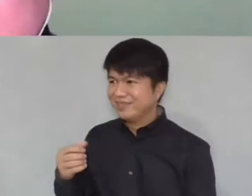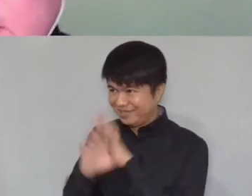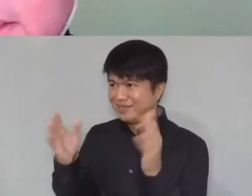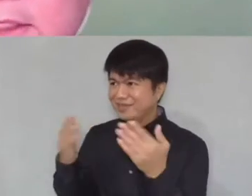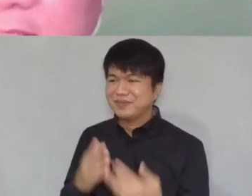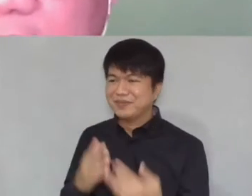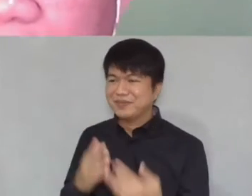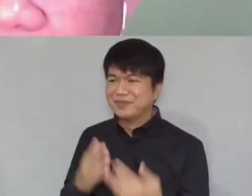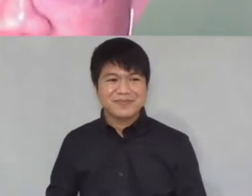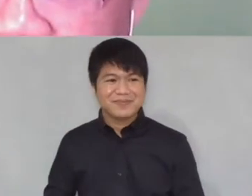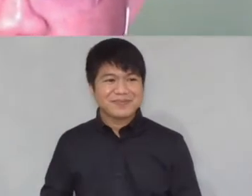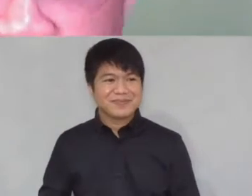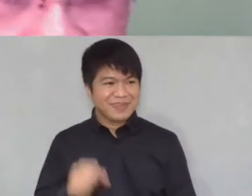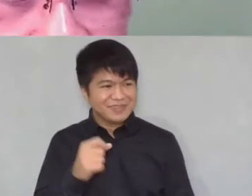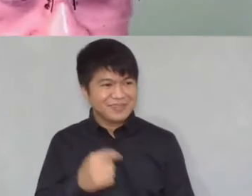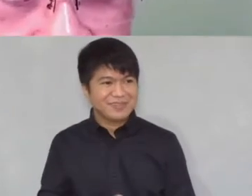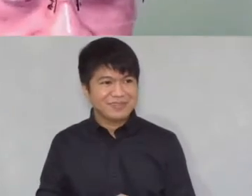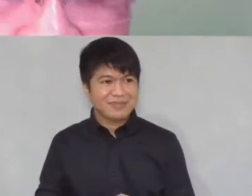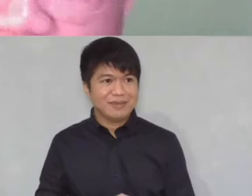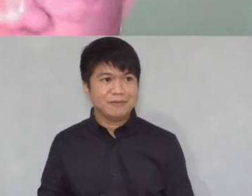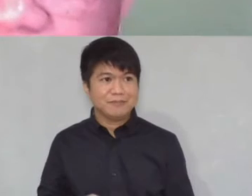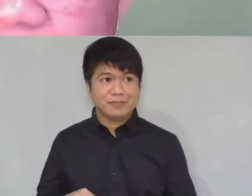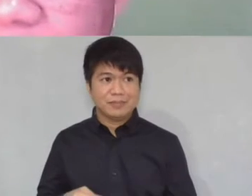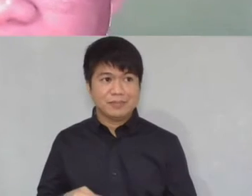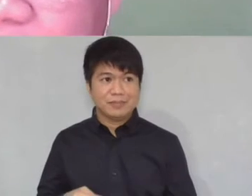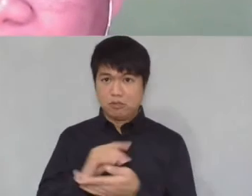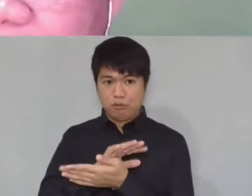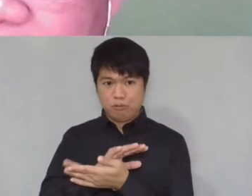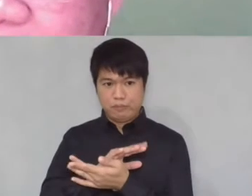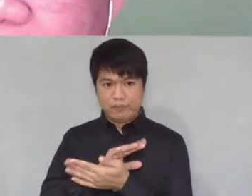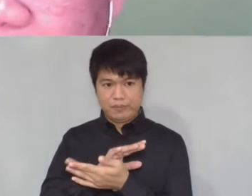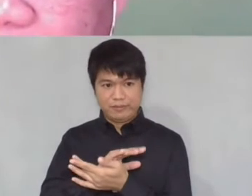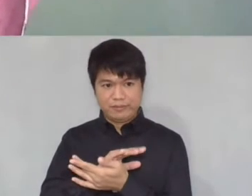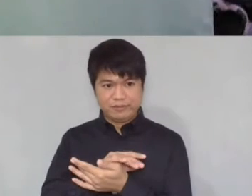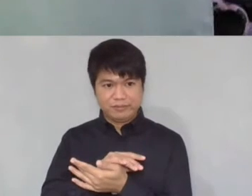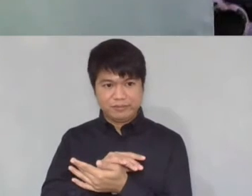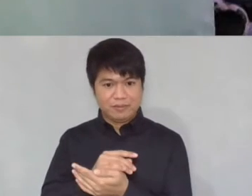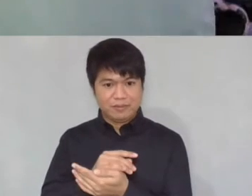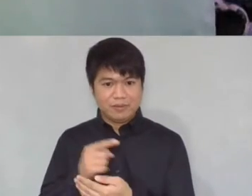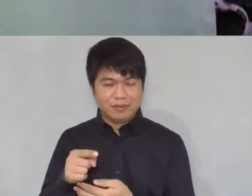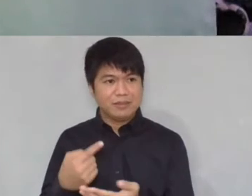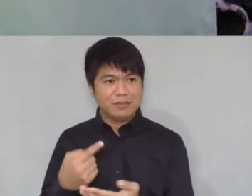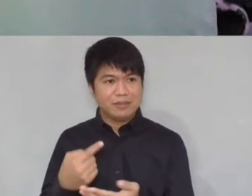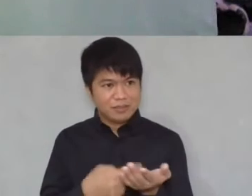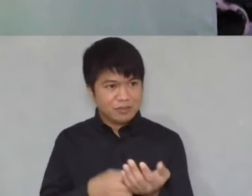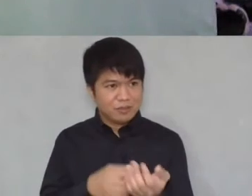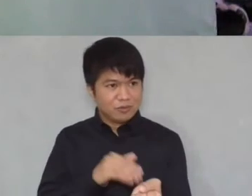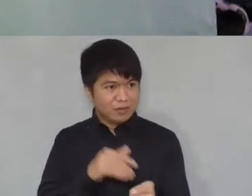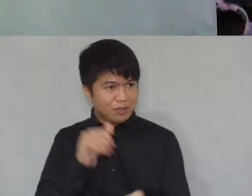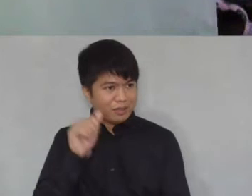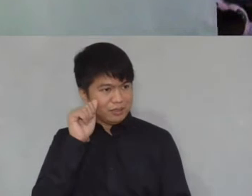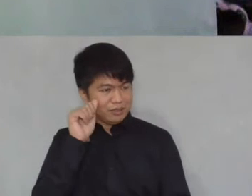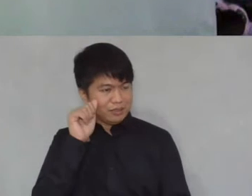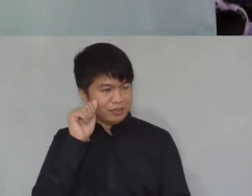you. Yes, I think the BANTAI COVID was detailed already by Dr. Atienza, so I'm going